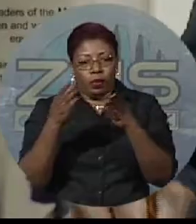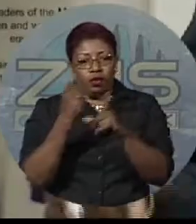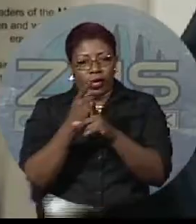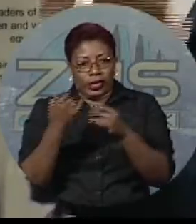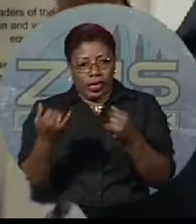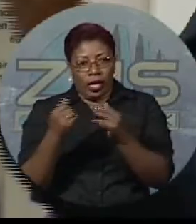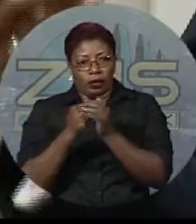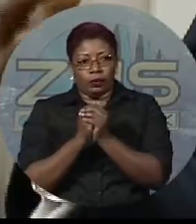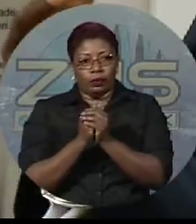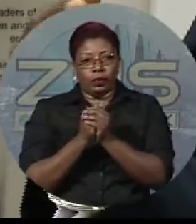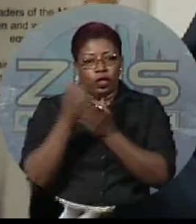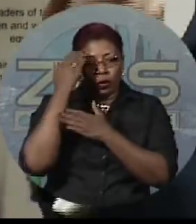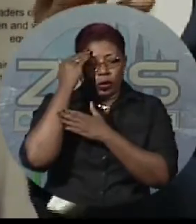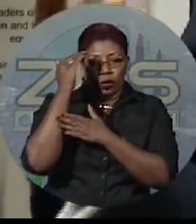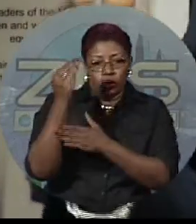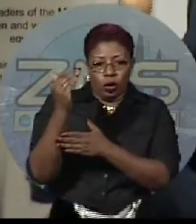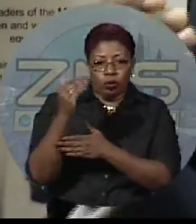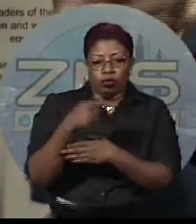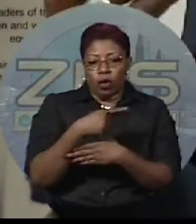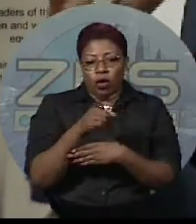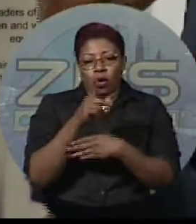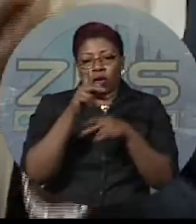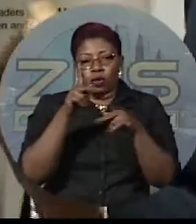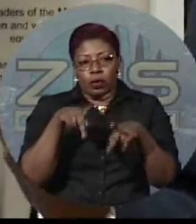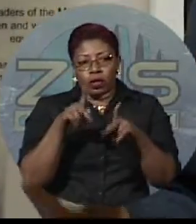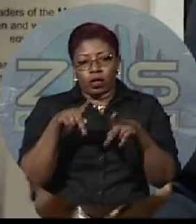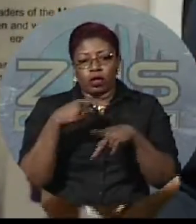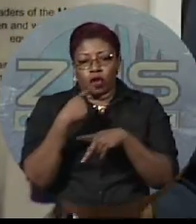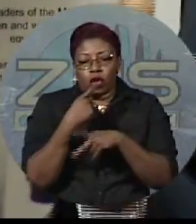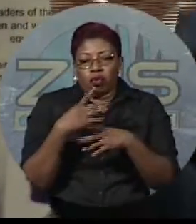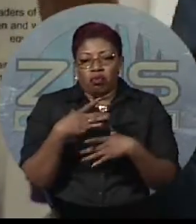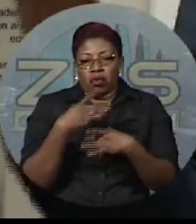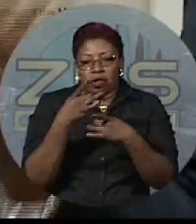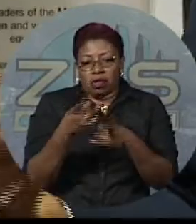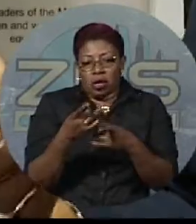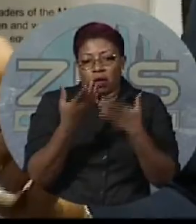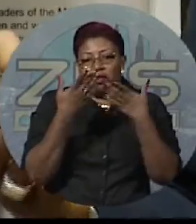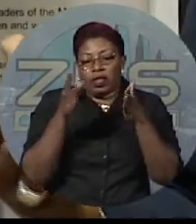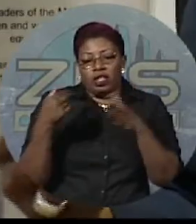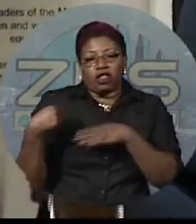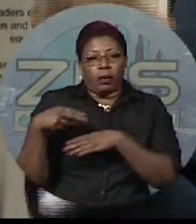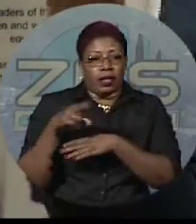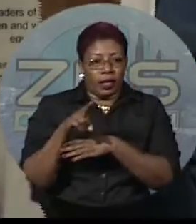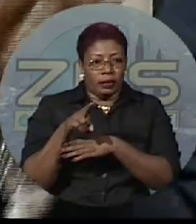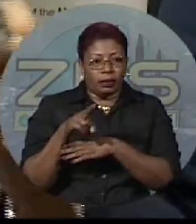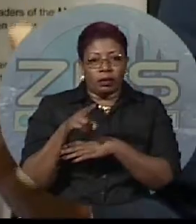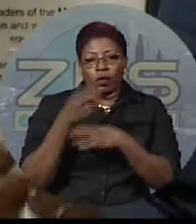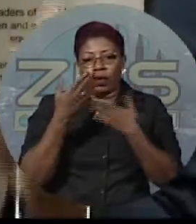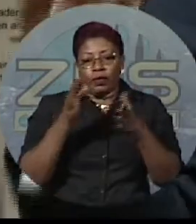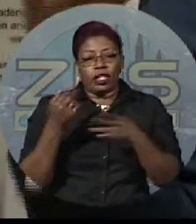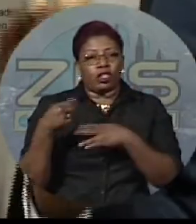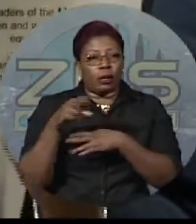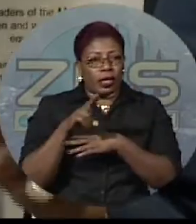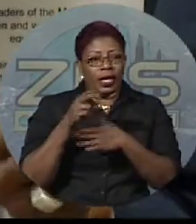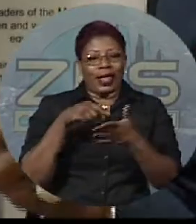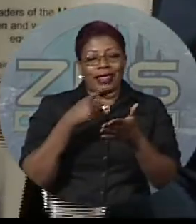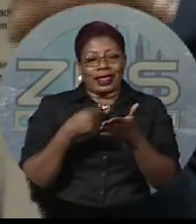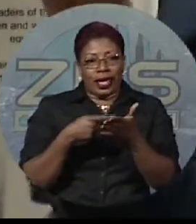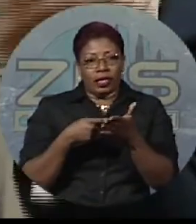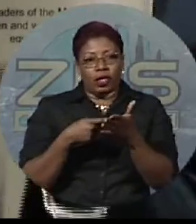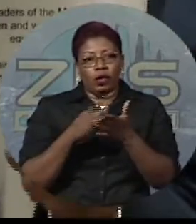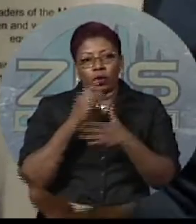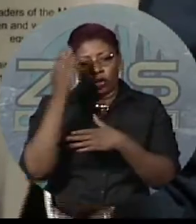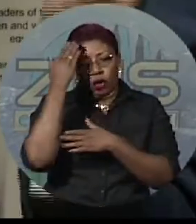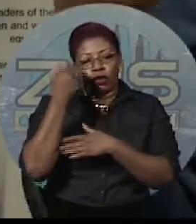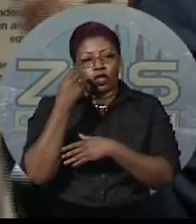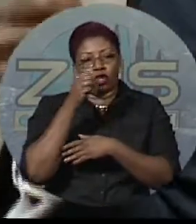point. We won't know those persons who are interested until we have completed nomination. And once the nomination is in, then we'll know for sure. And so at